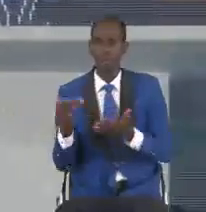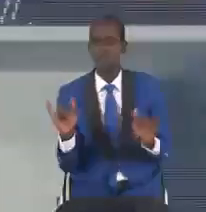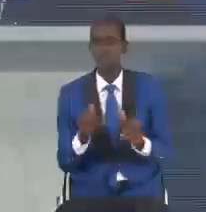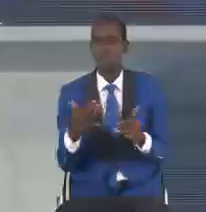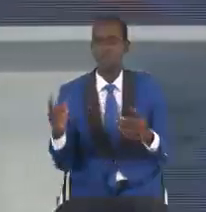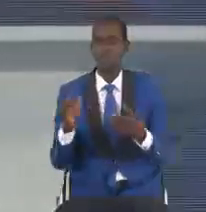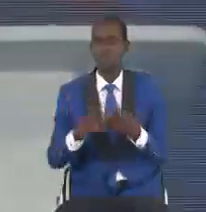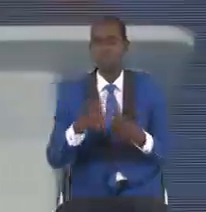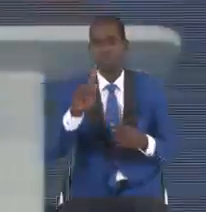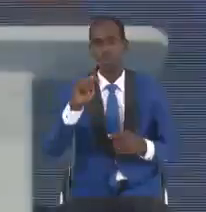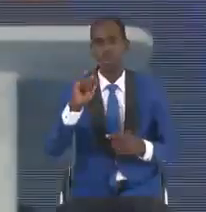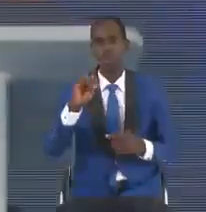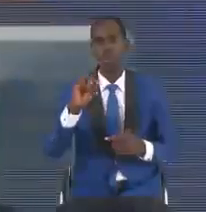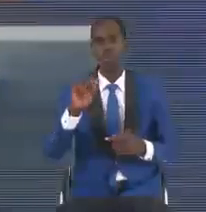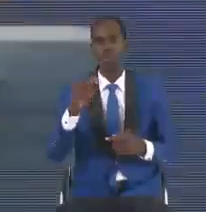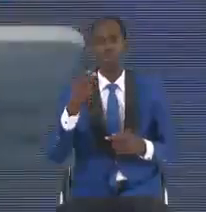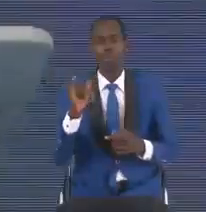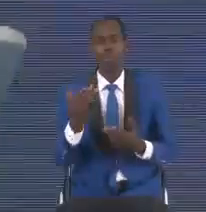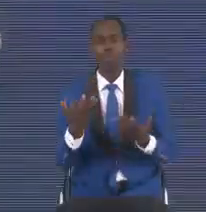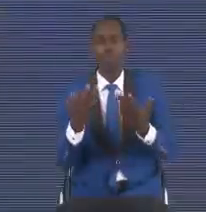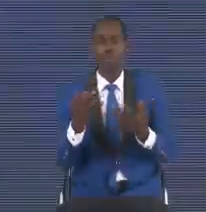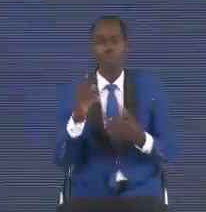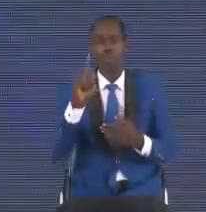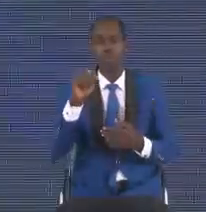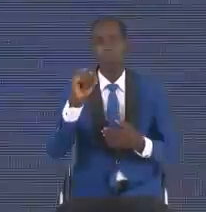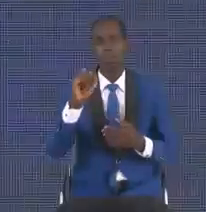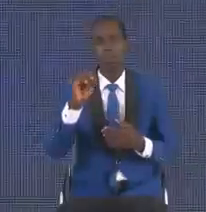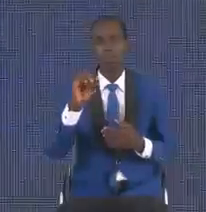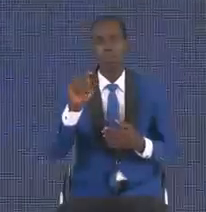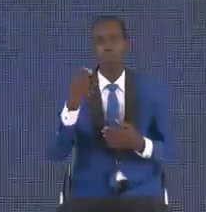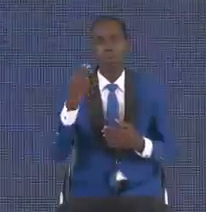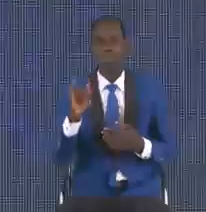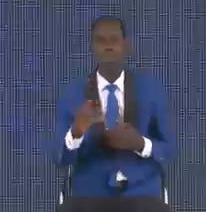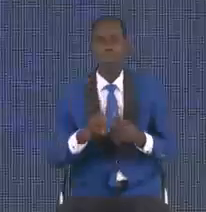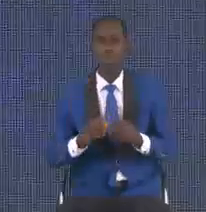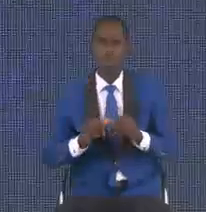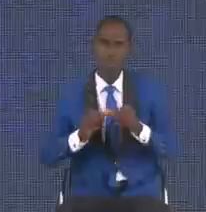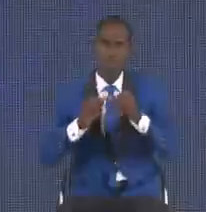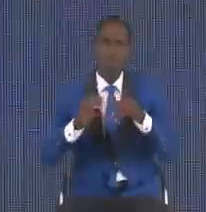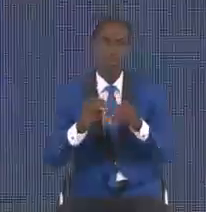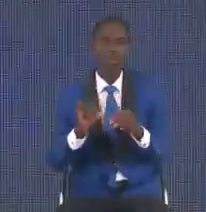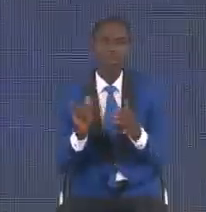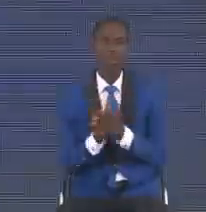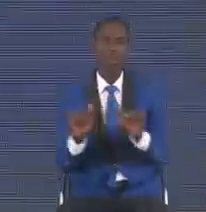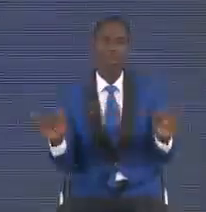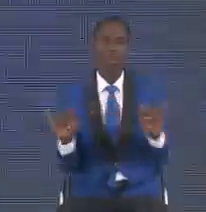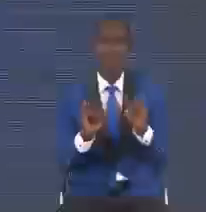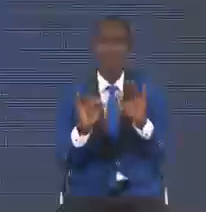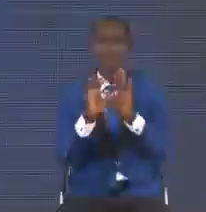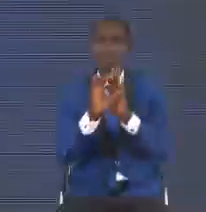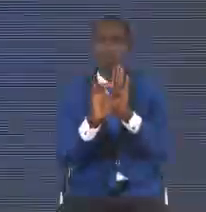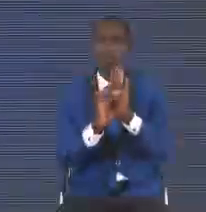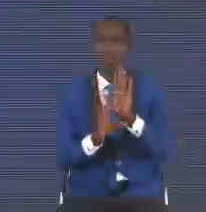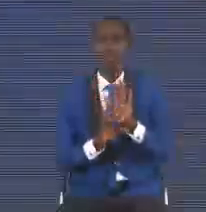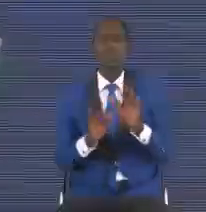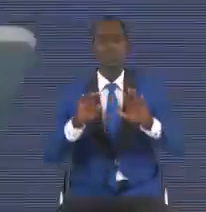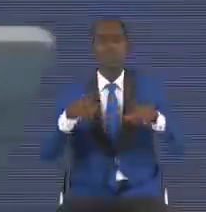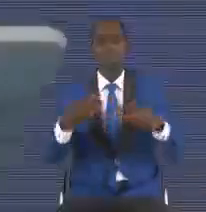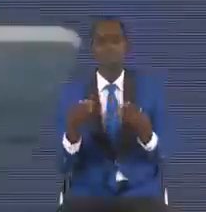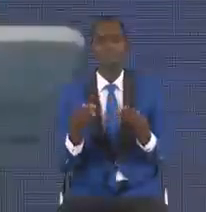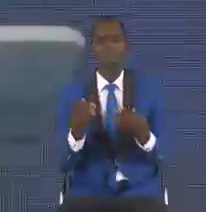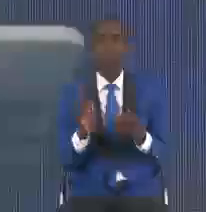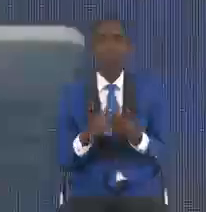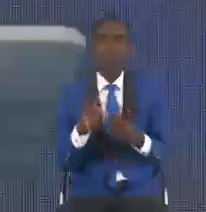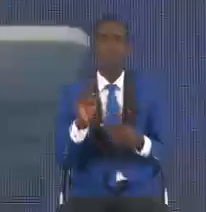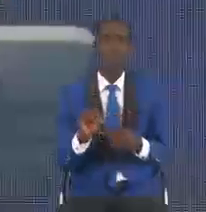to sustain that same thing, the cause that he had gone through. Number three,